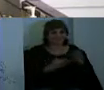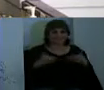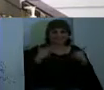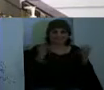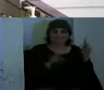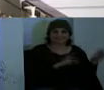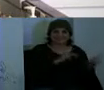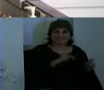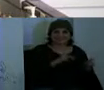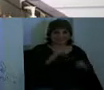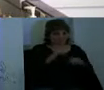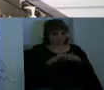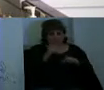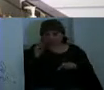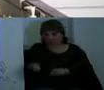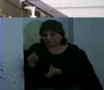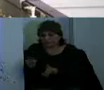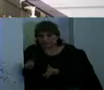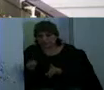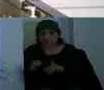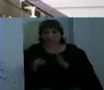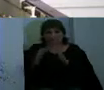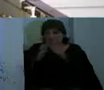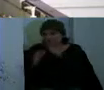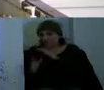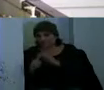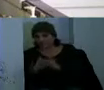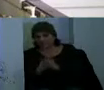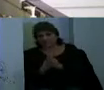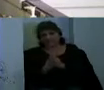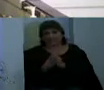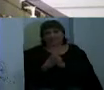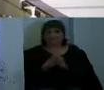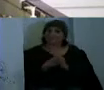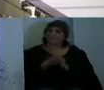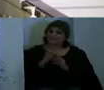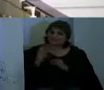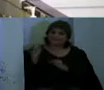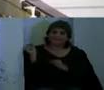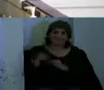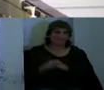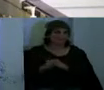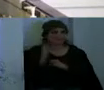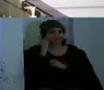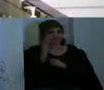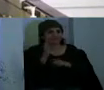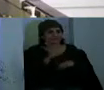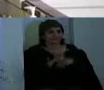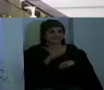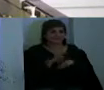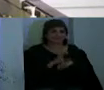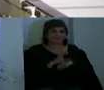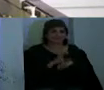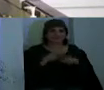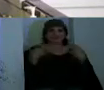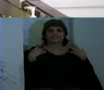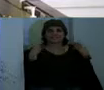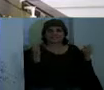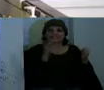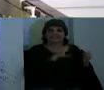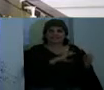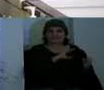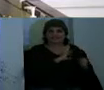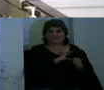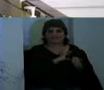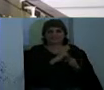put out their cigarette. Oh, yes. I've seen churches whose strength and character reflected